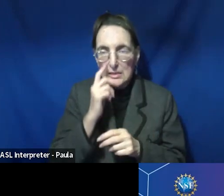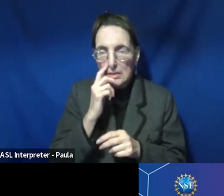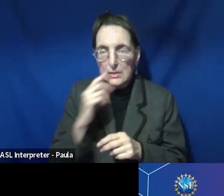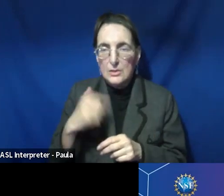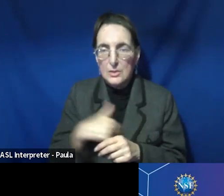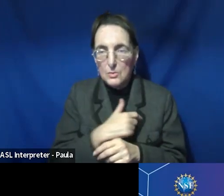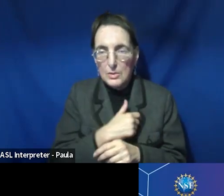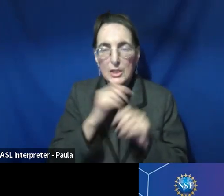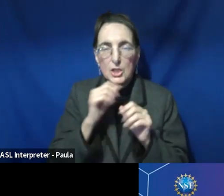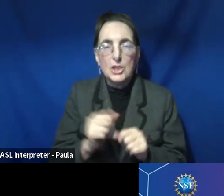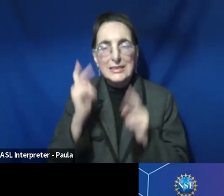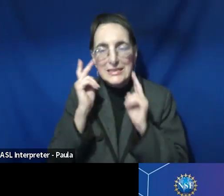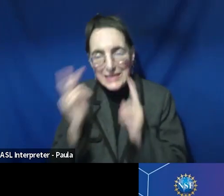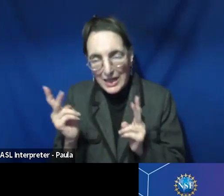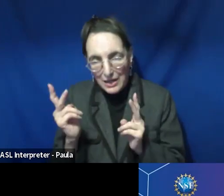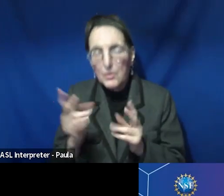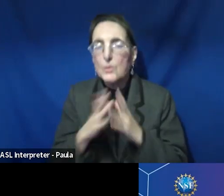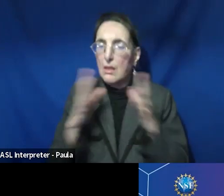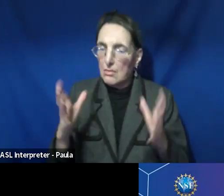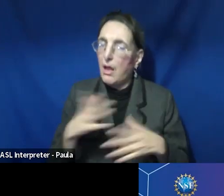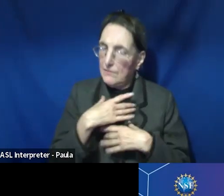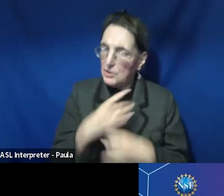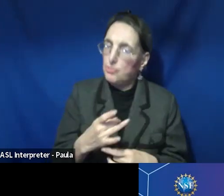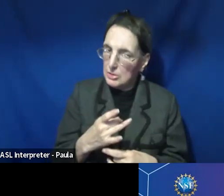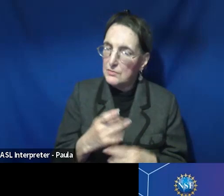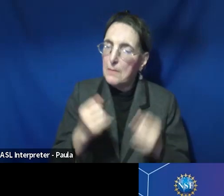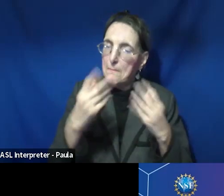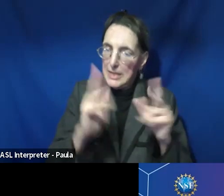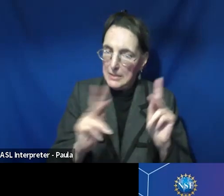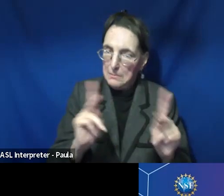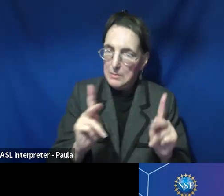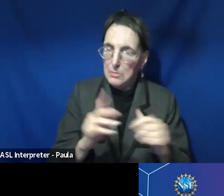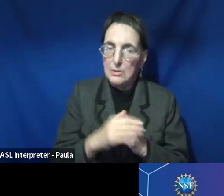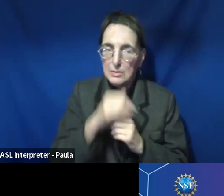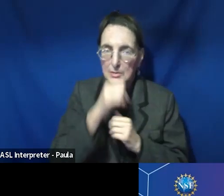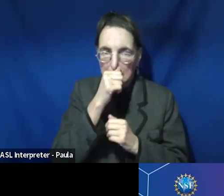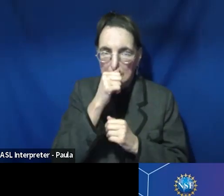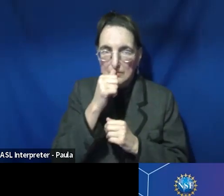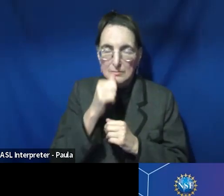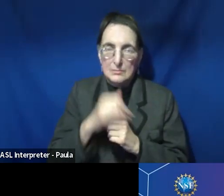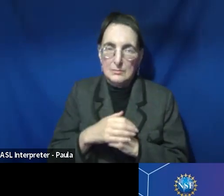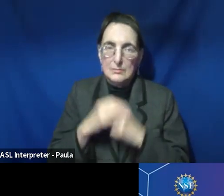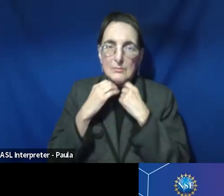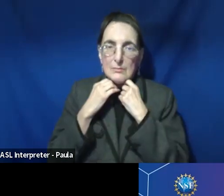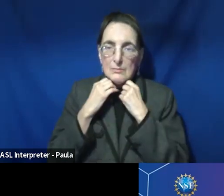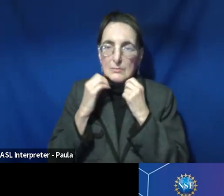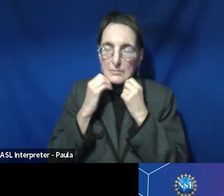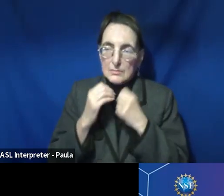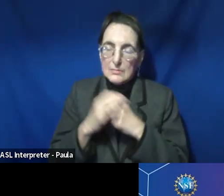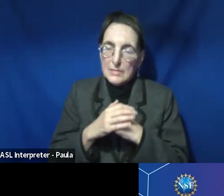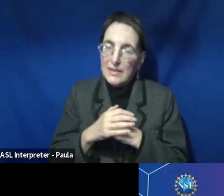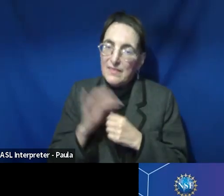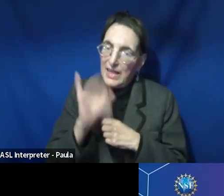we could tell there was quite a bit of interest in. So the first, and that's a bit of an understatement there.